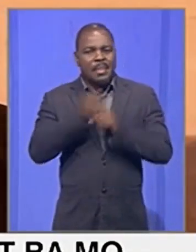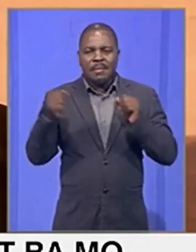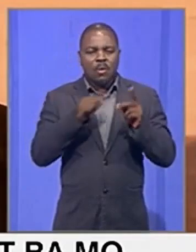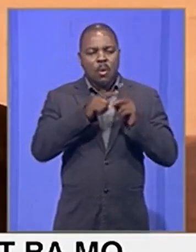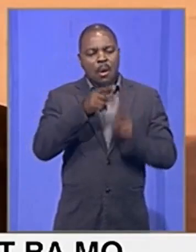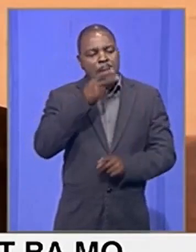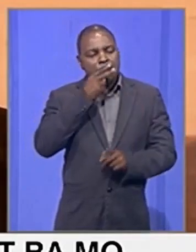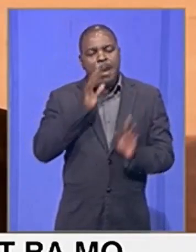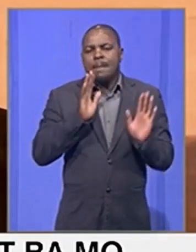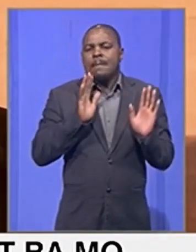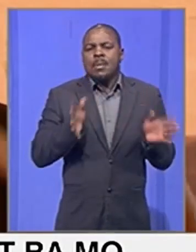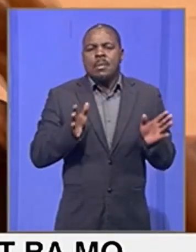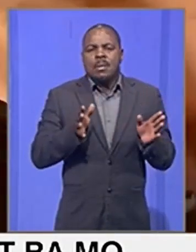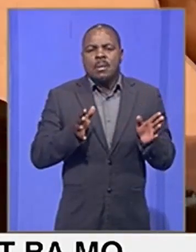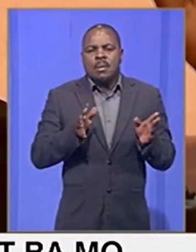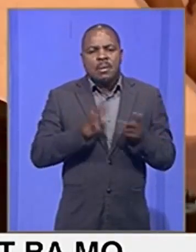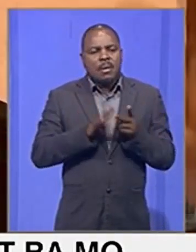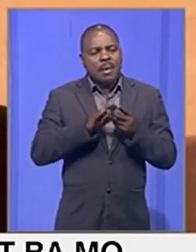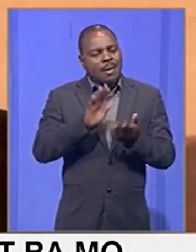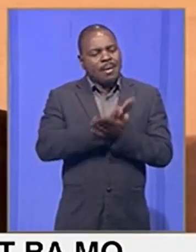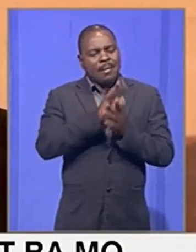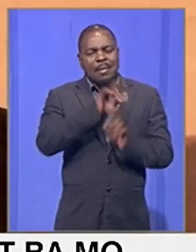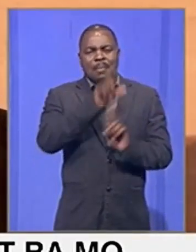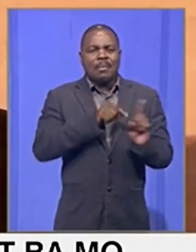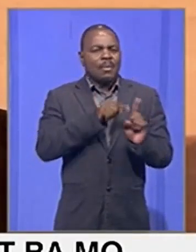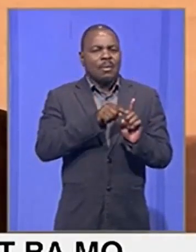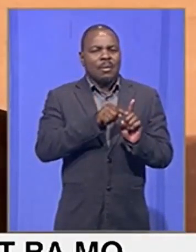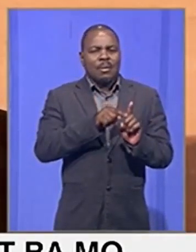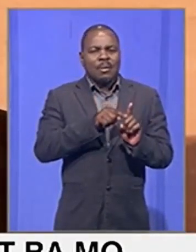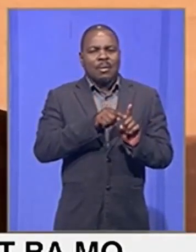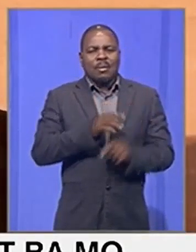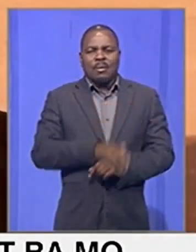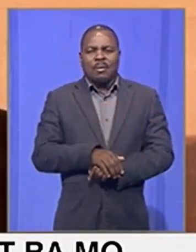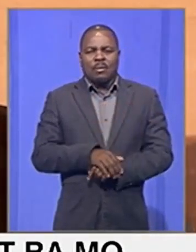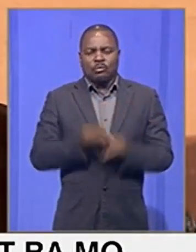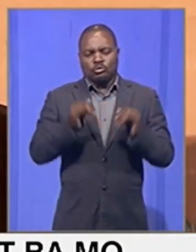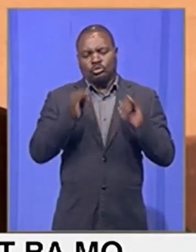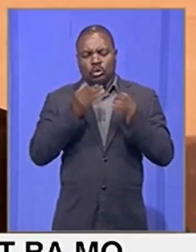go gagamalediwa molao. So my question that I would like to ask